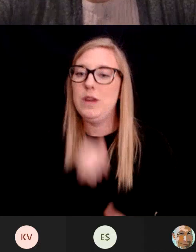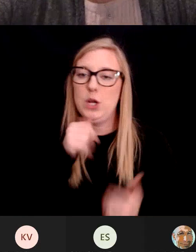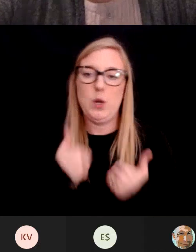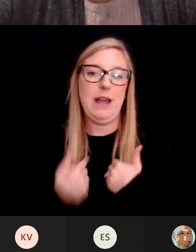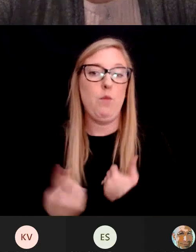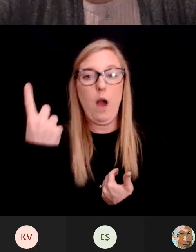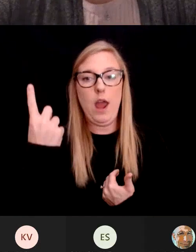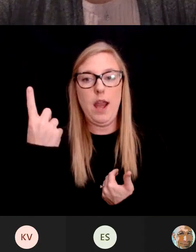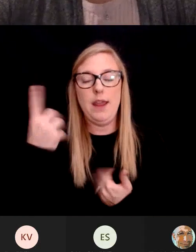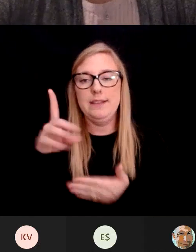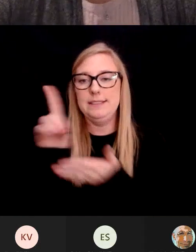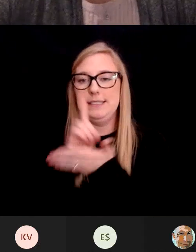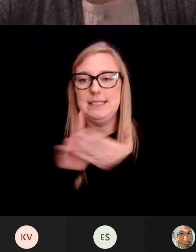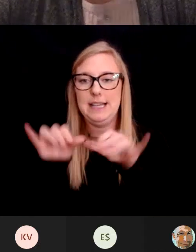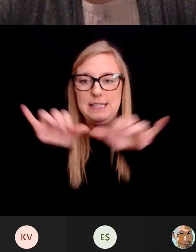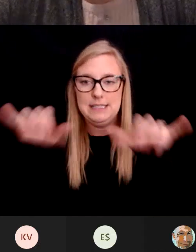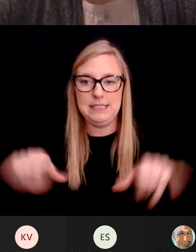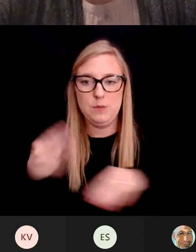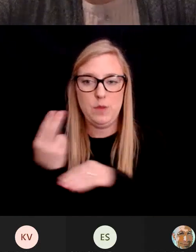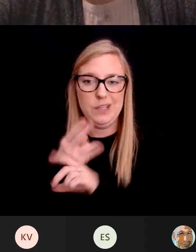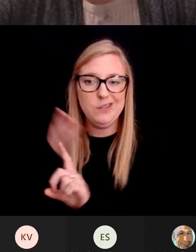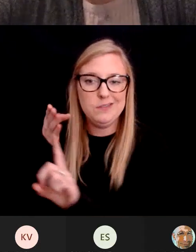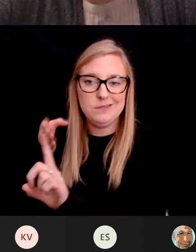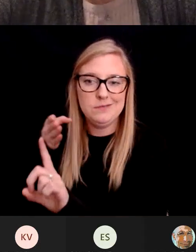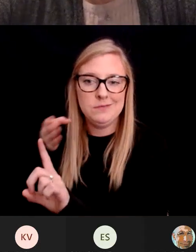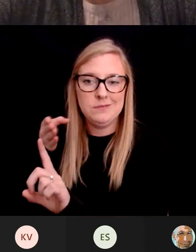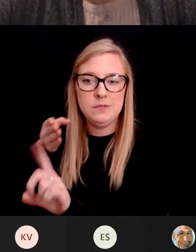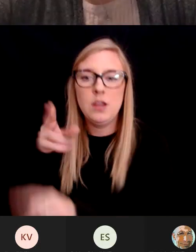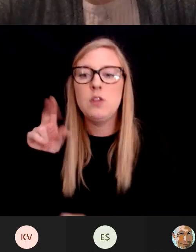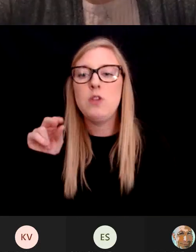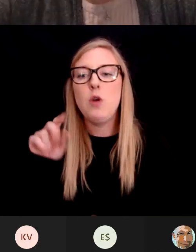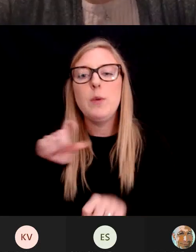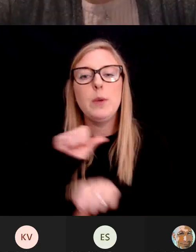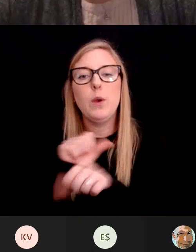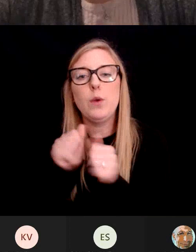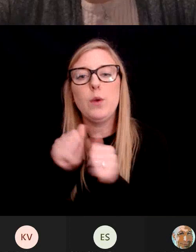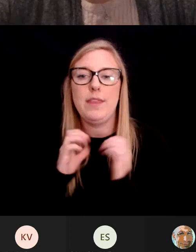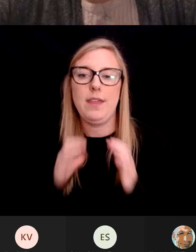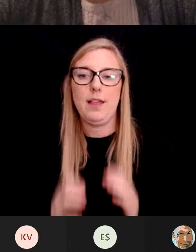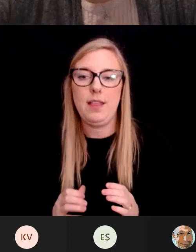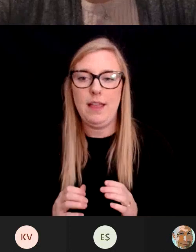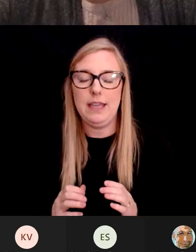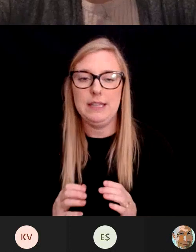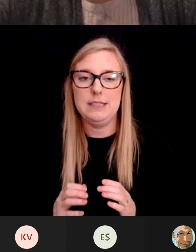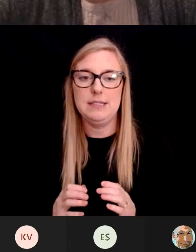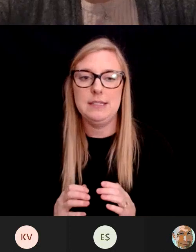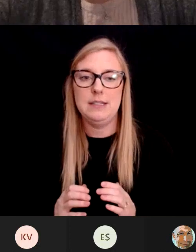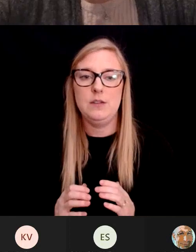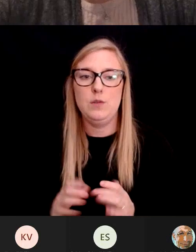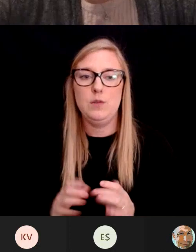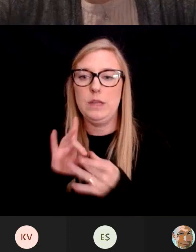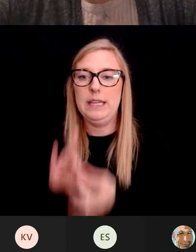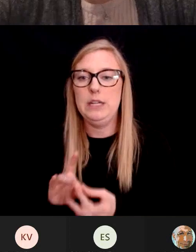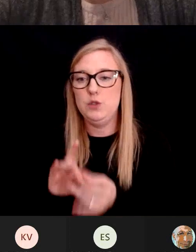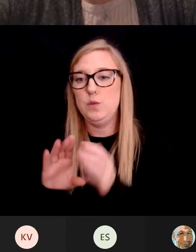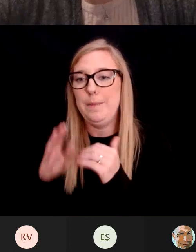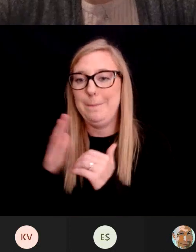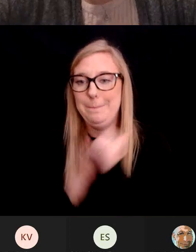system that we use, but we do work with clients certainly on building design